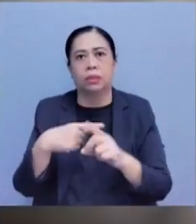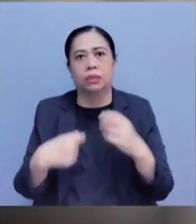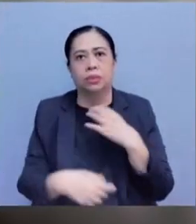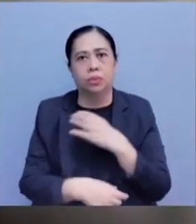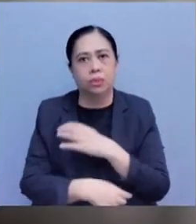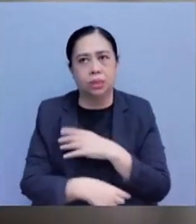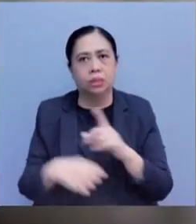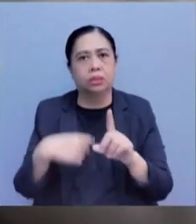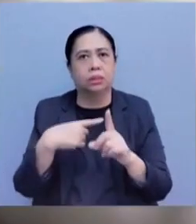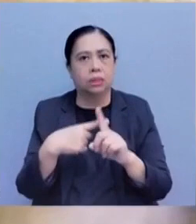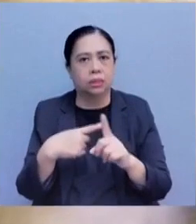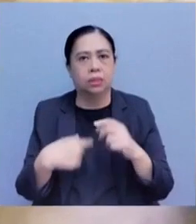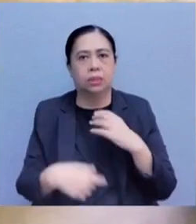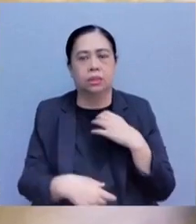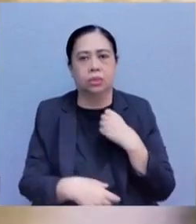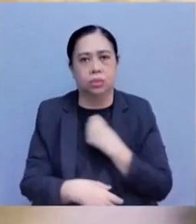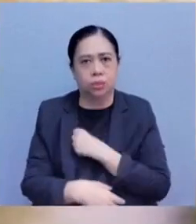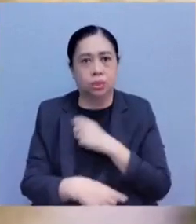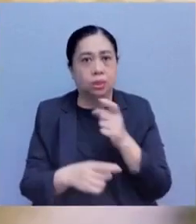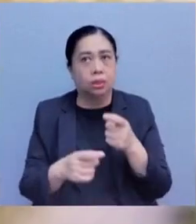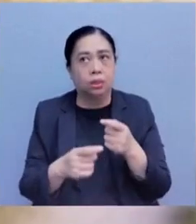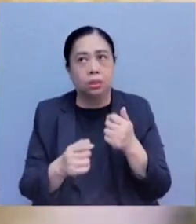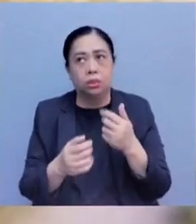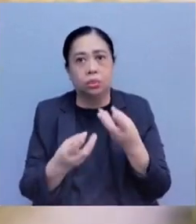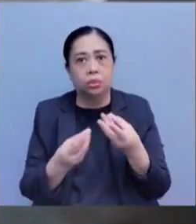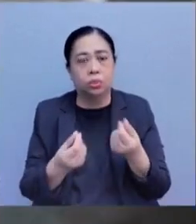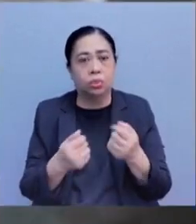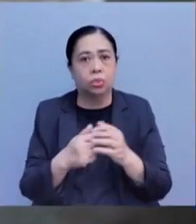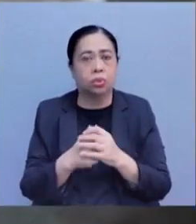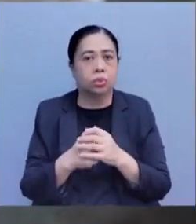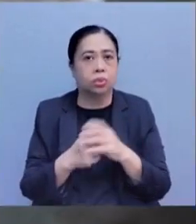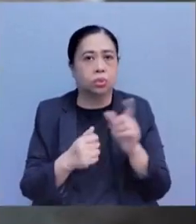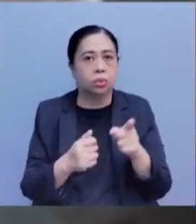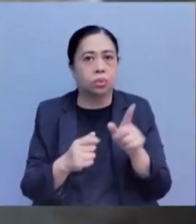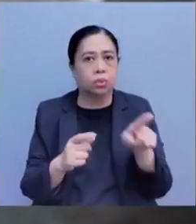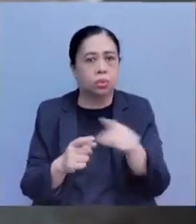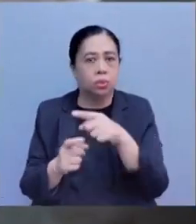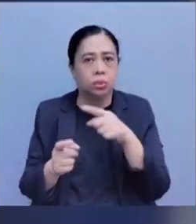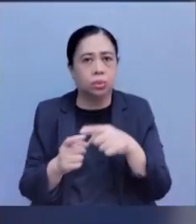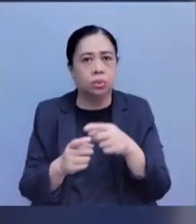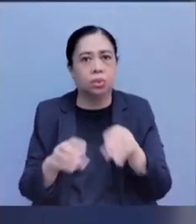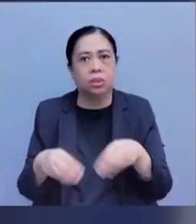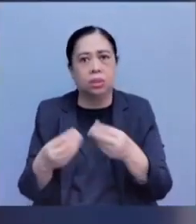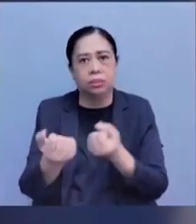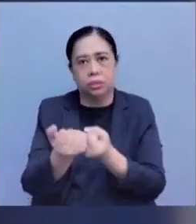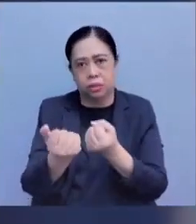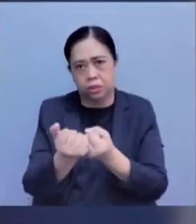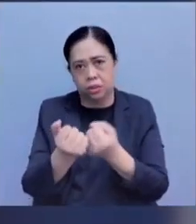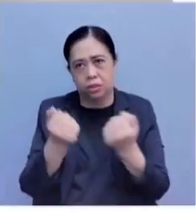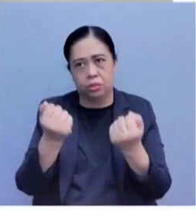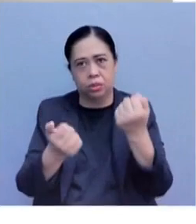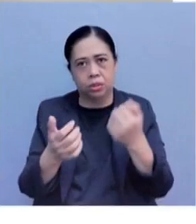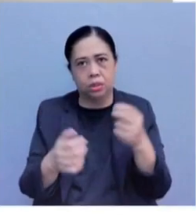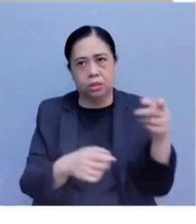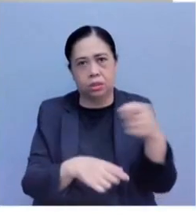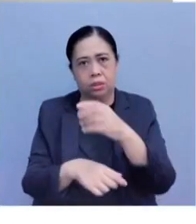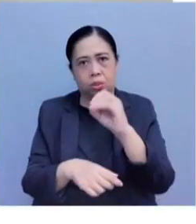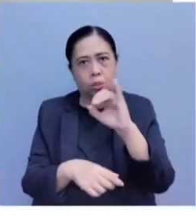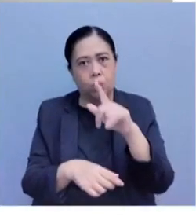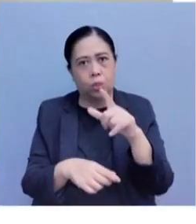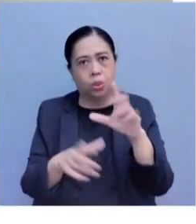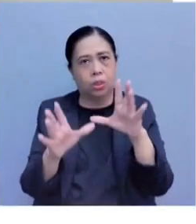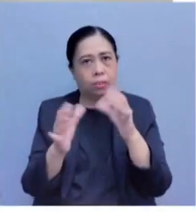Ang isang immediate na solution would be yung mga assistance sa mga drivers sa mga oil companies, na